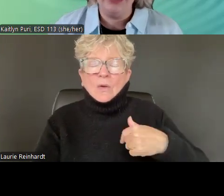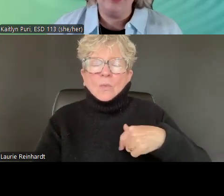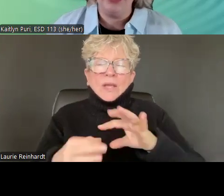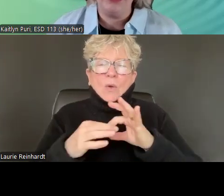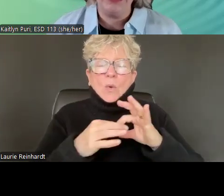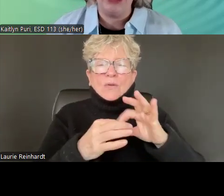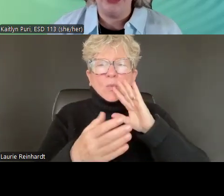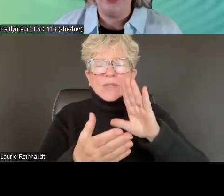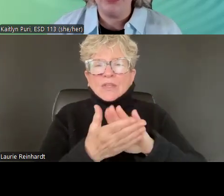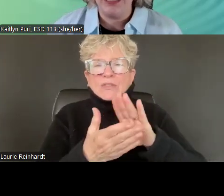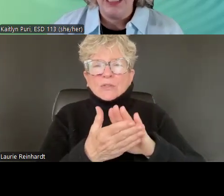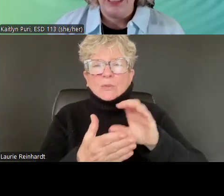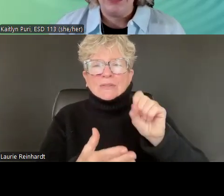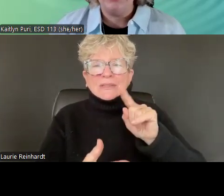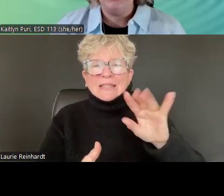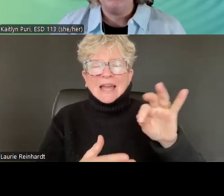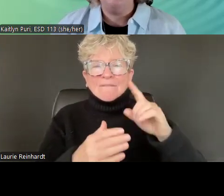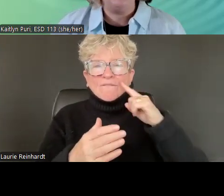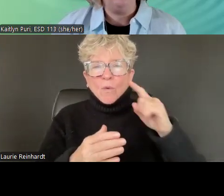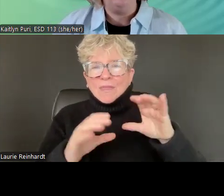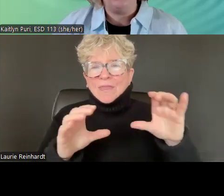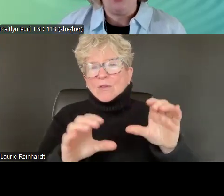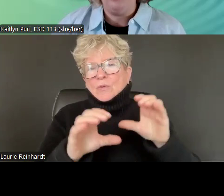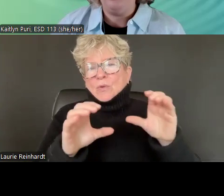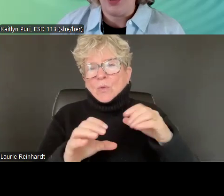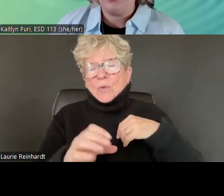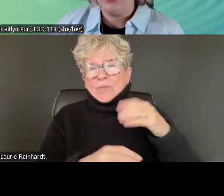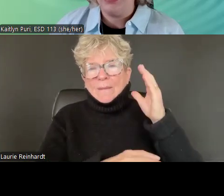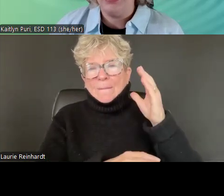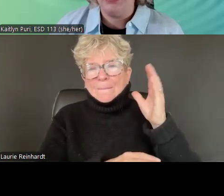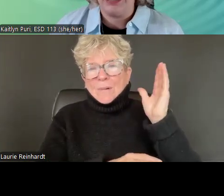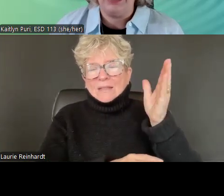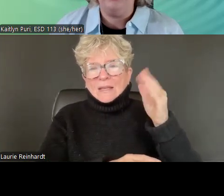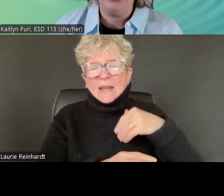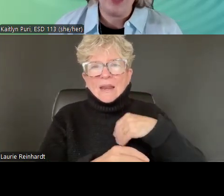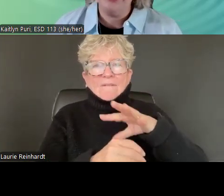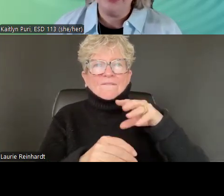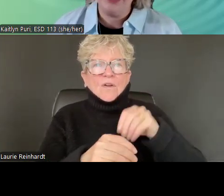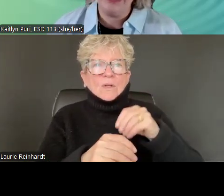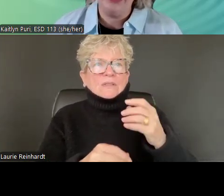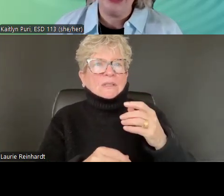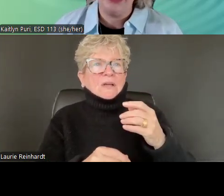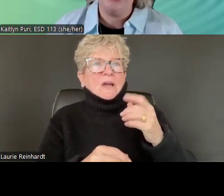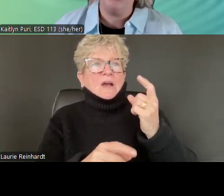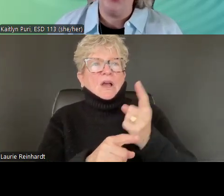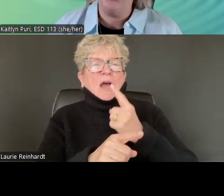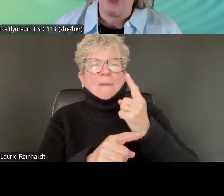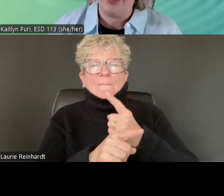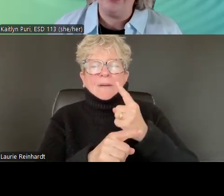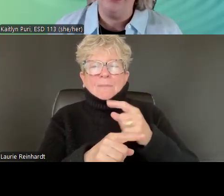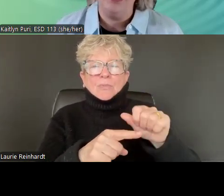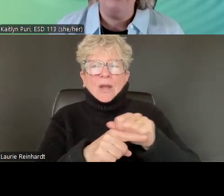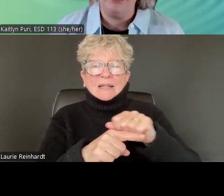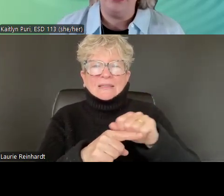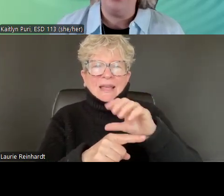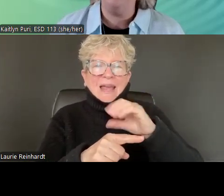to do these presentations, and this promotes common practices and vocabulary, which is